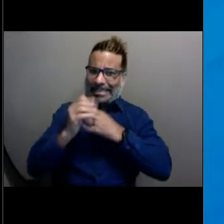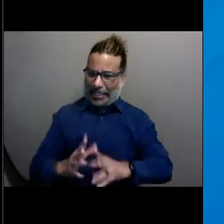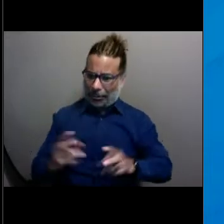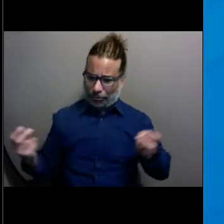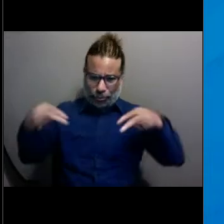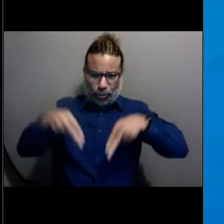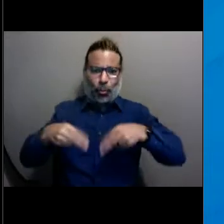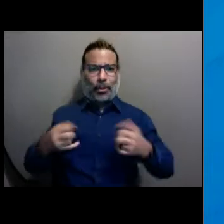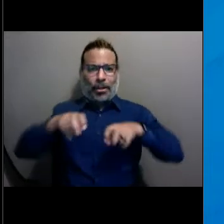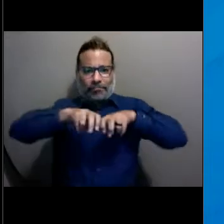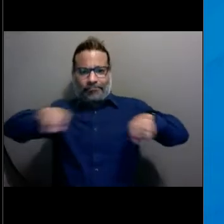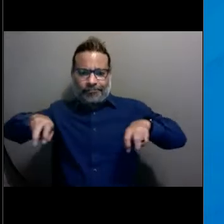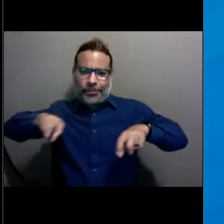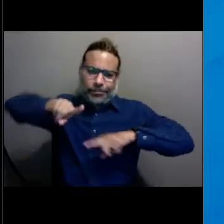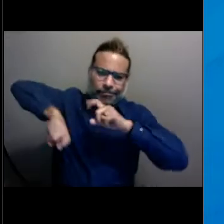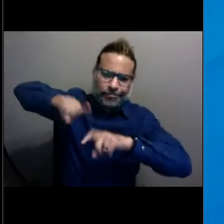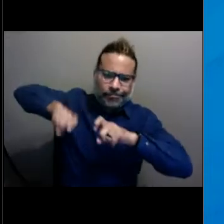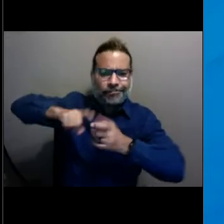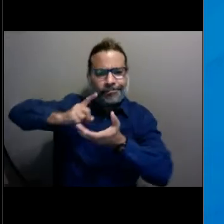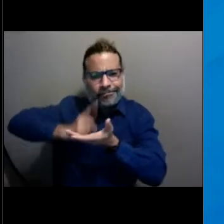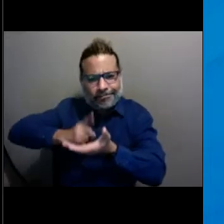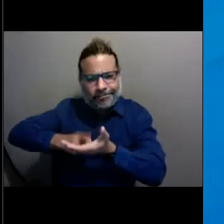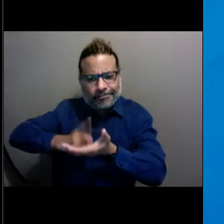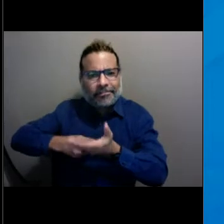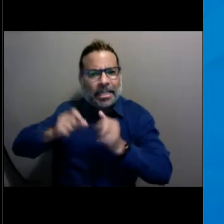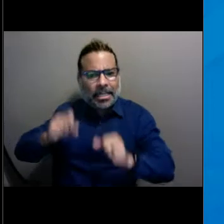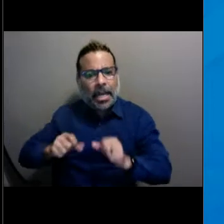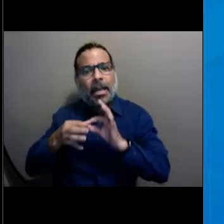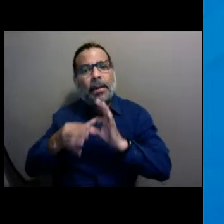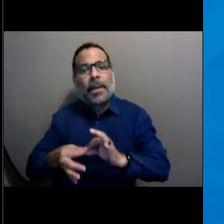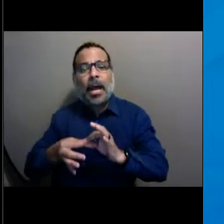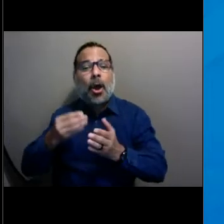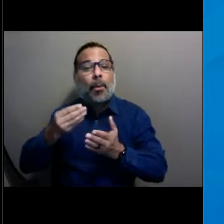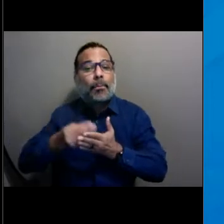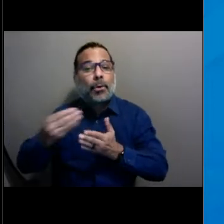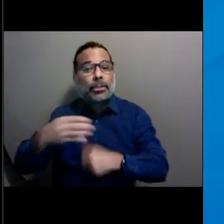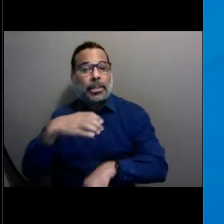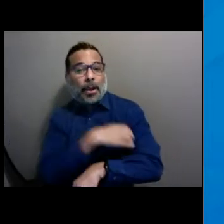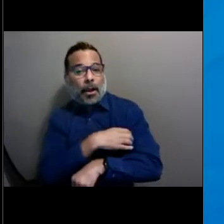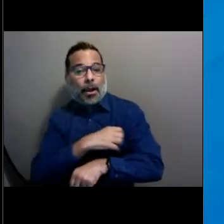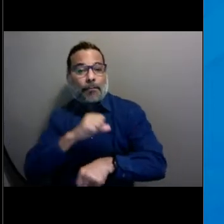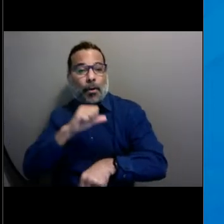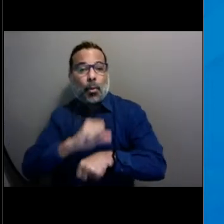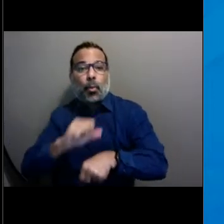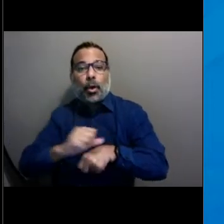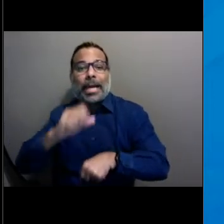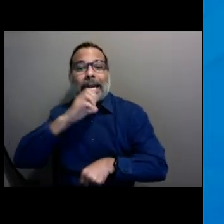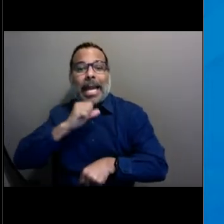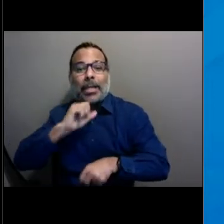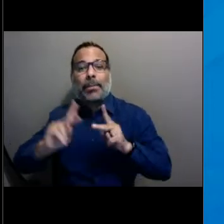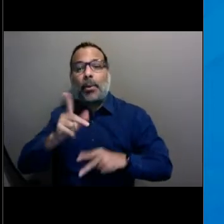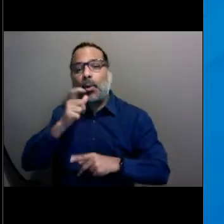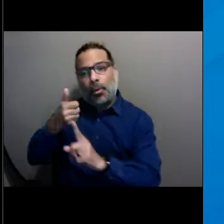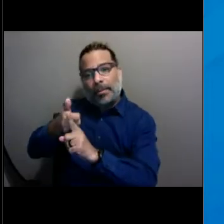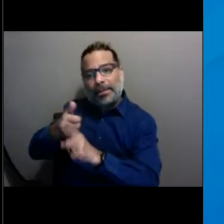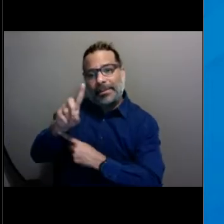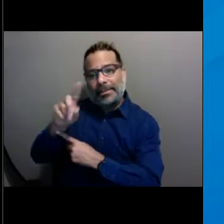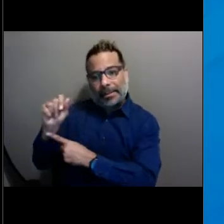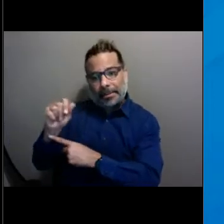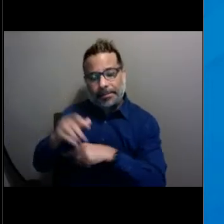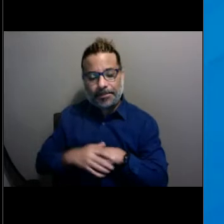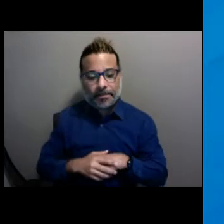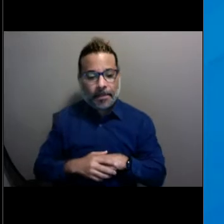for a very important conversation about the purchasing power of working age adults with disabilities. I'm very